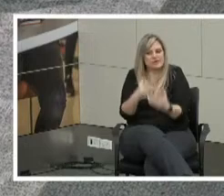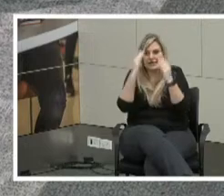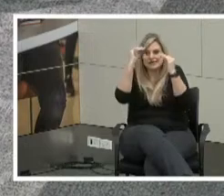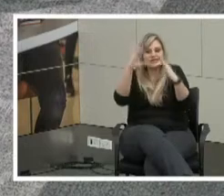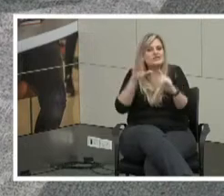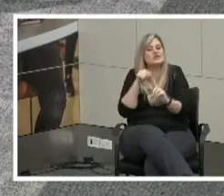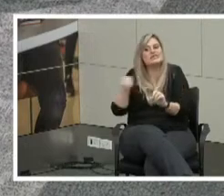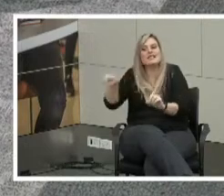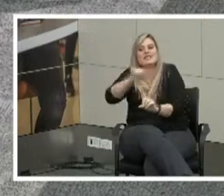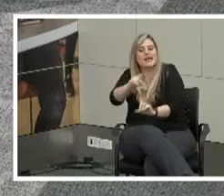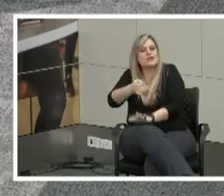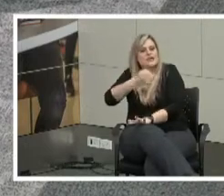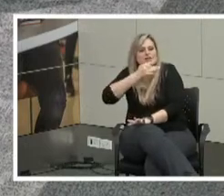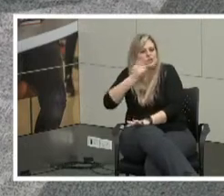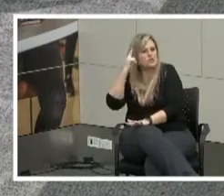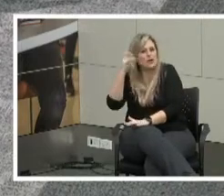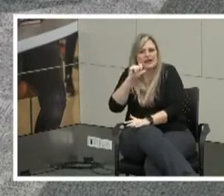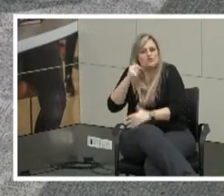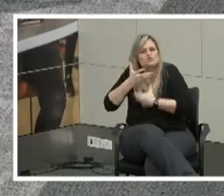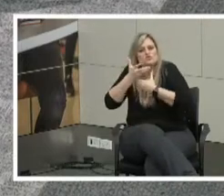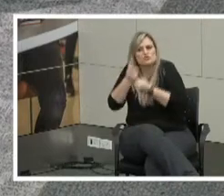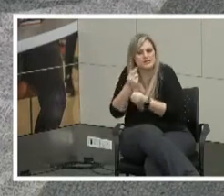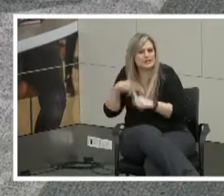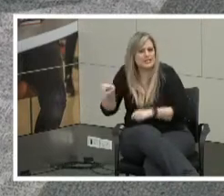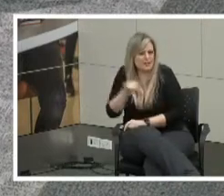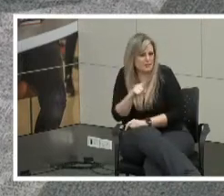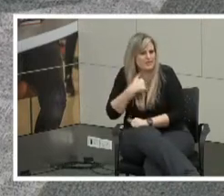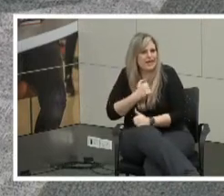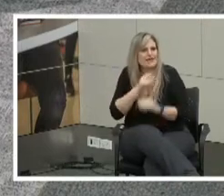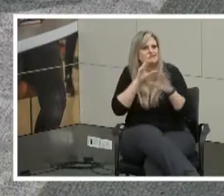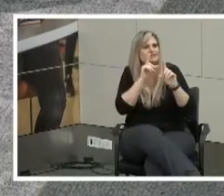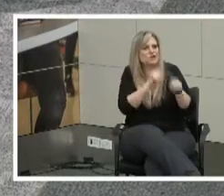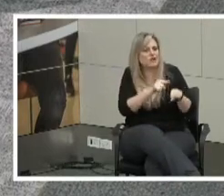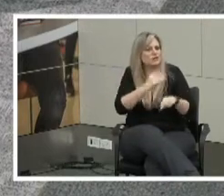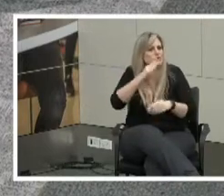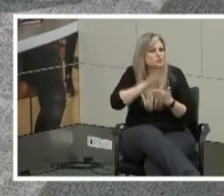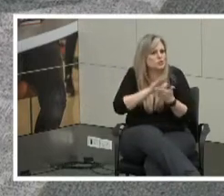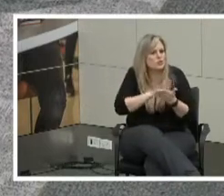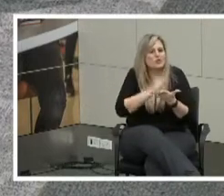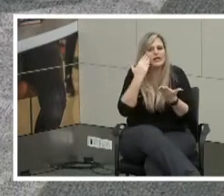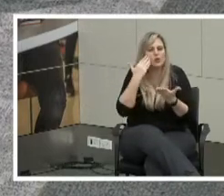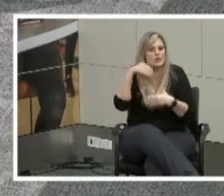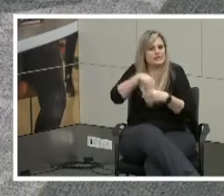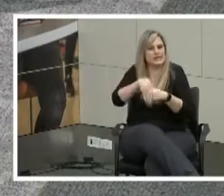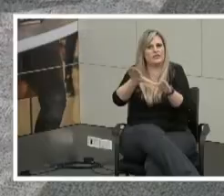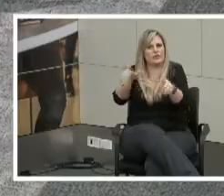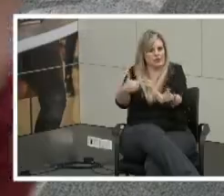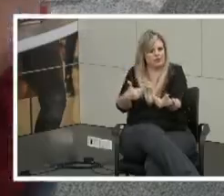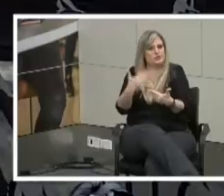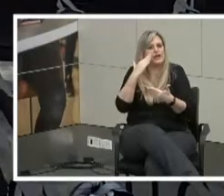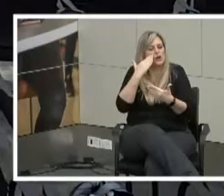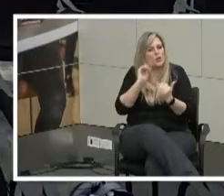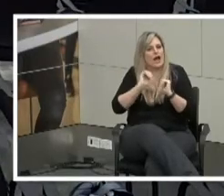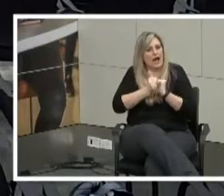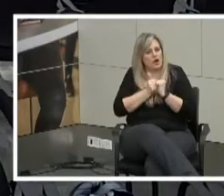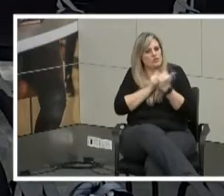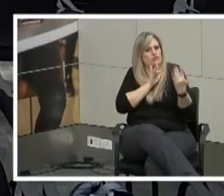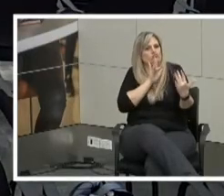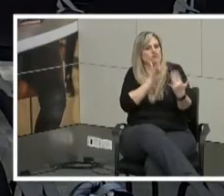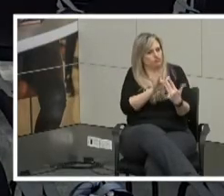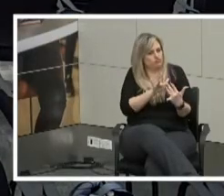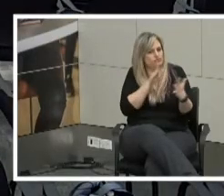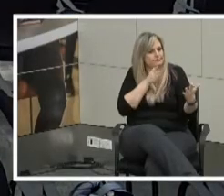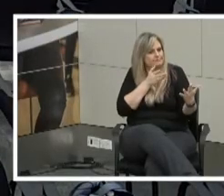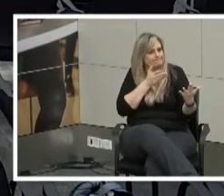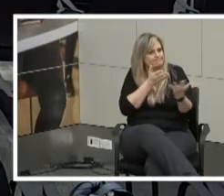the experts so why aren't we trusting them they've been to school they know what's in their rooms thank you